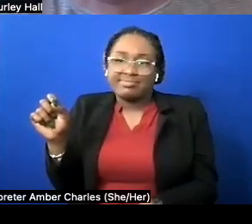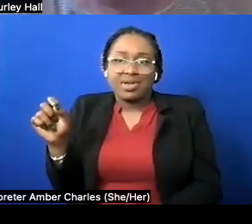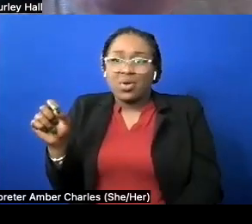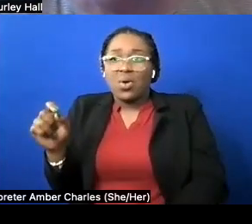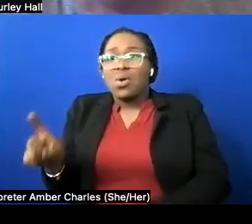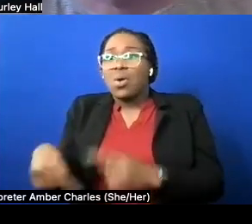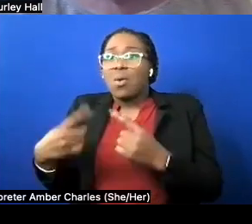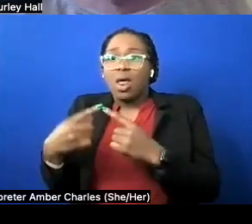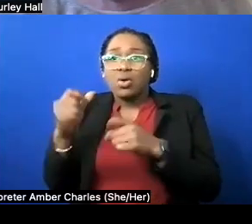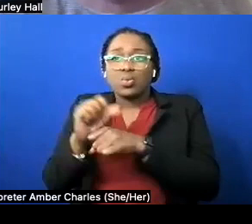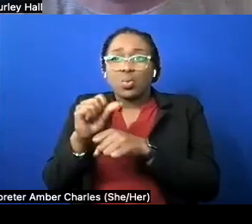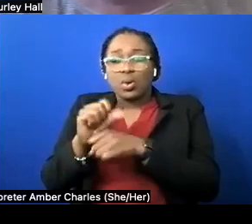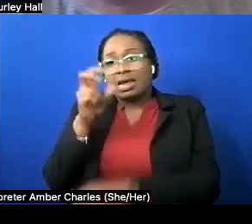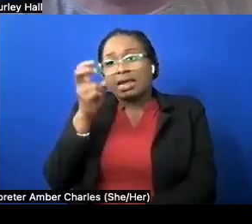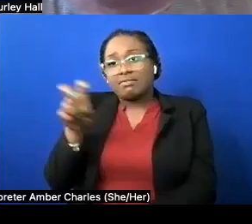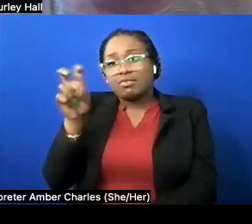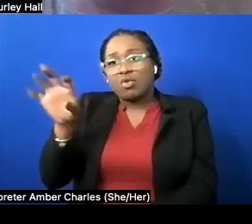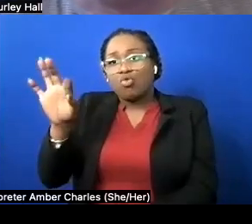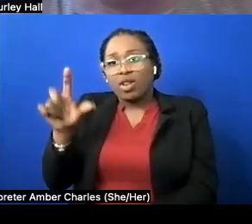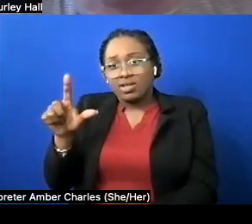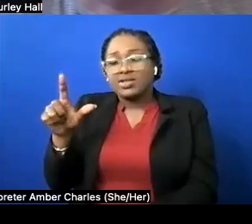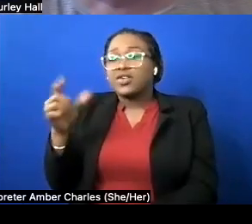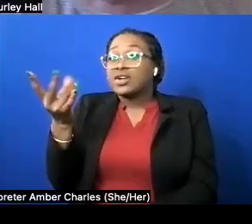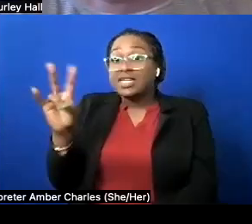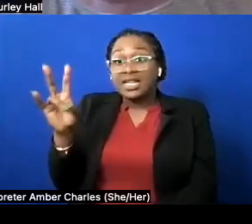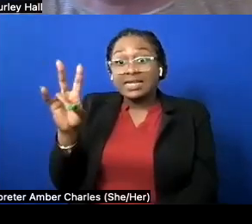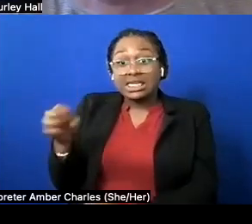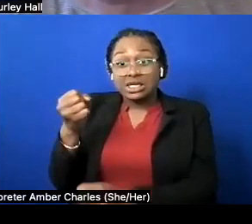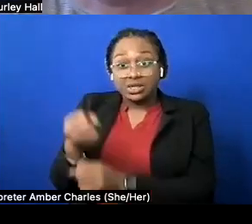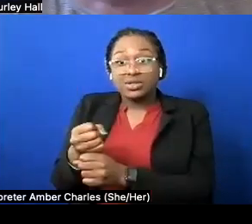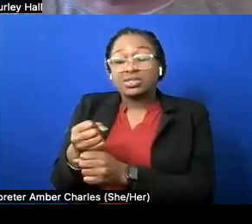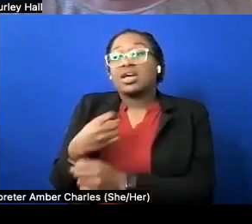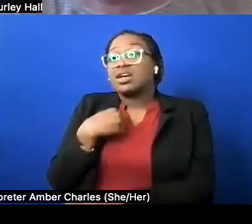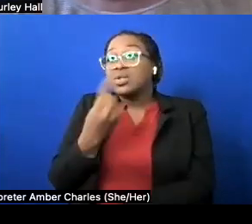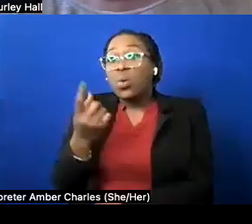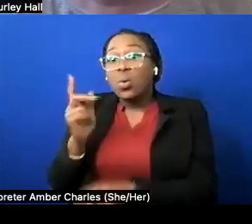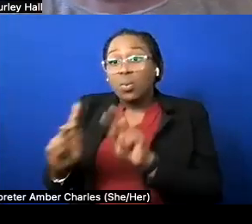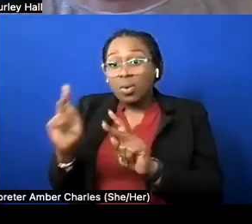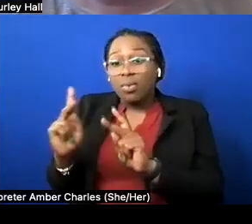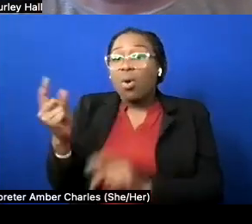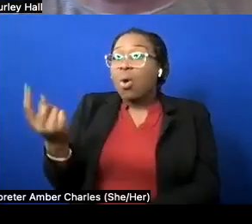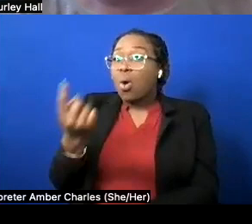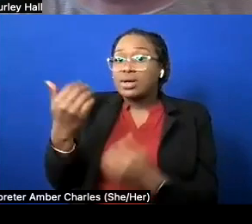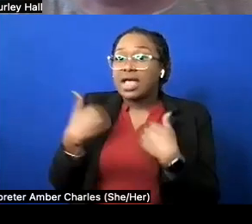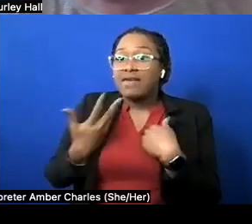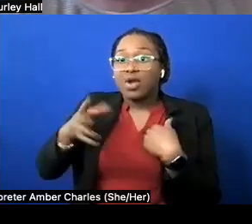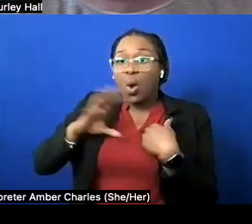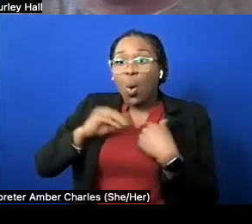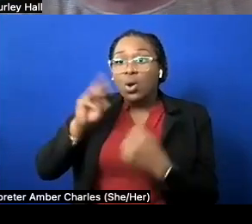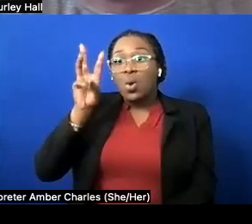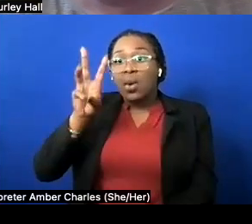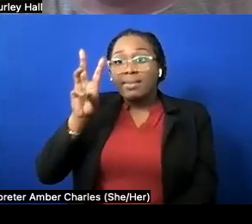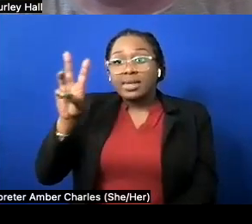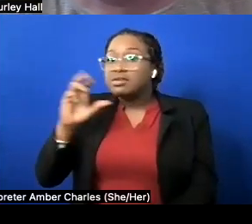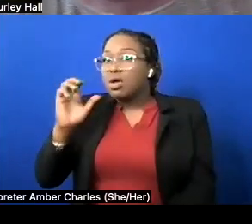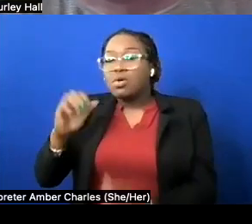as a freelancer, which I did for 17 years, I said to people, always have your own website. Don't build